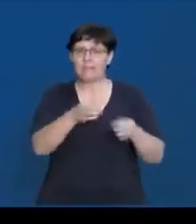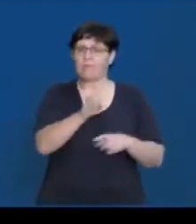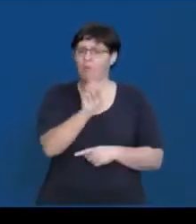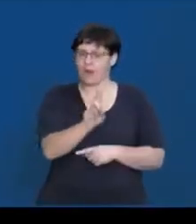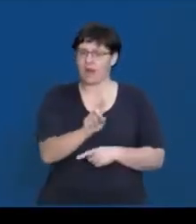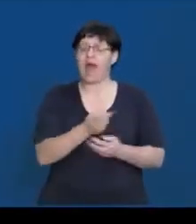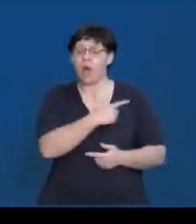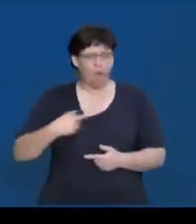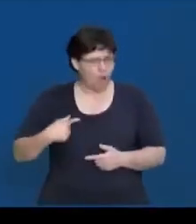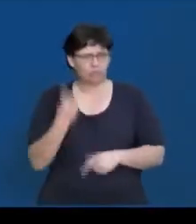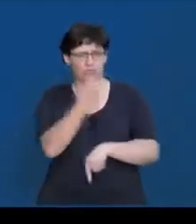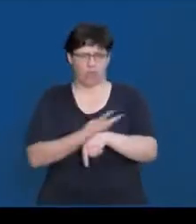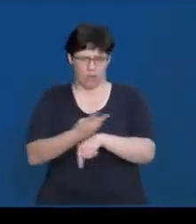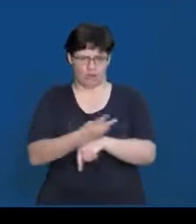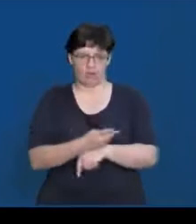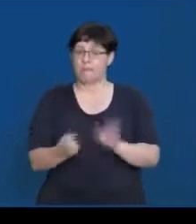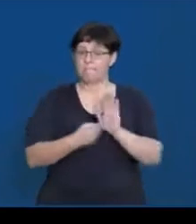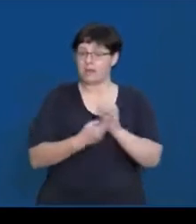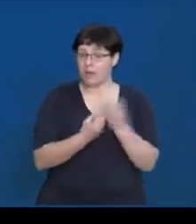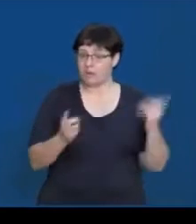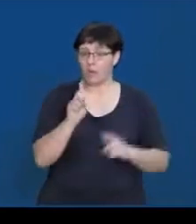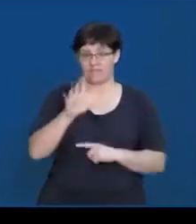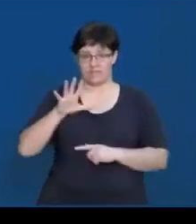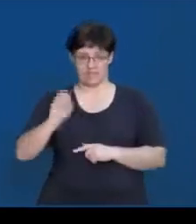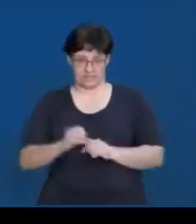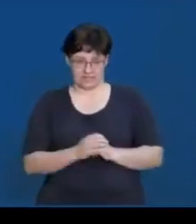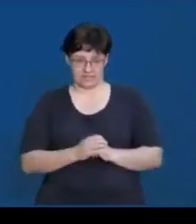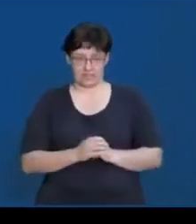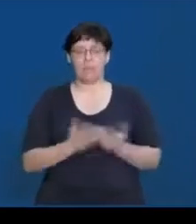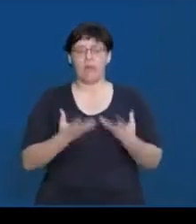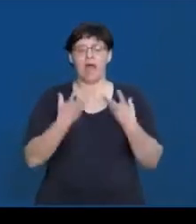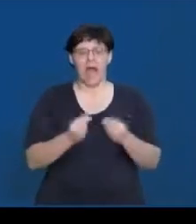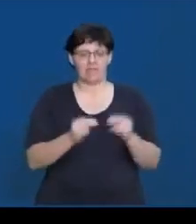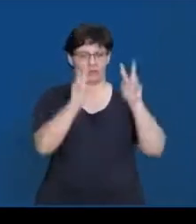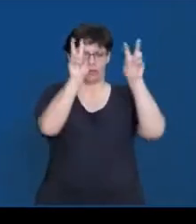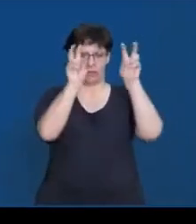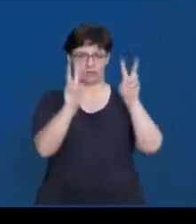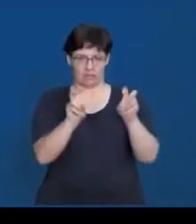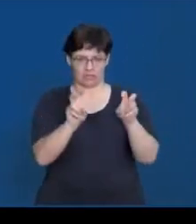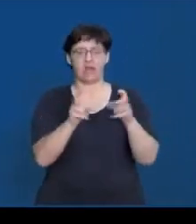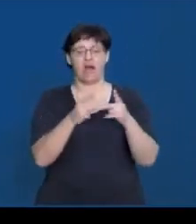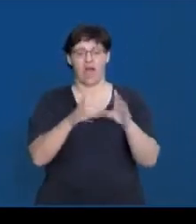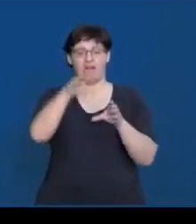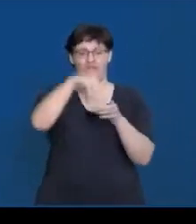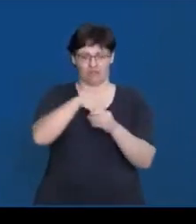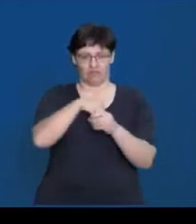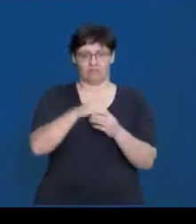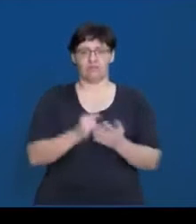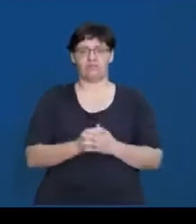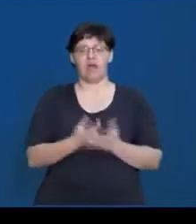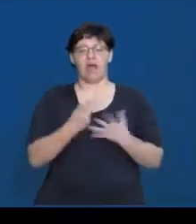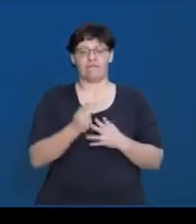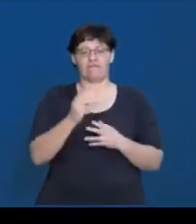a 2-hour paper, 150 marks. And it's got the following topics or the following modules. We've got